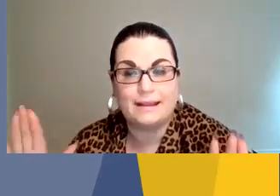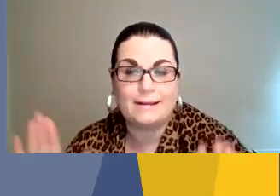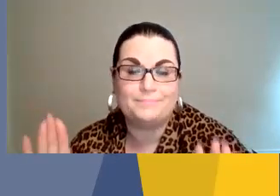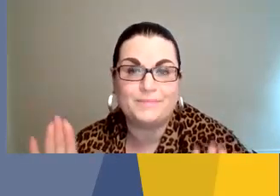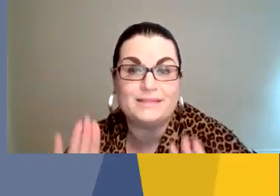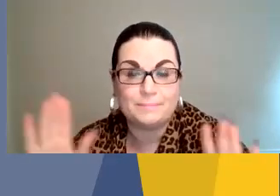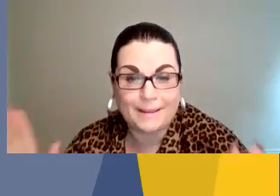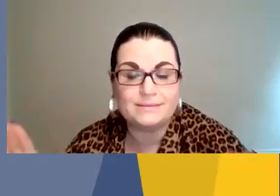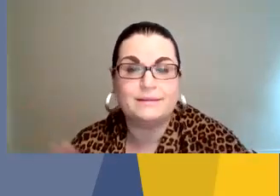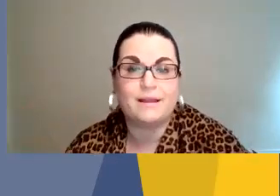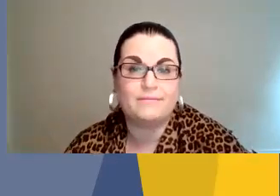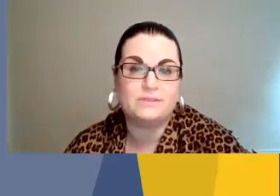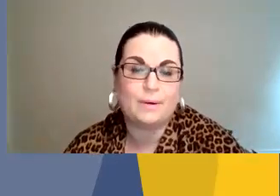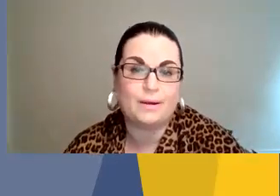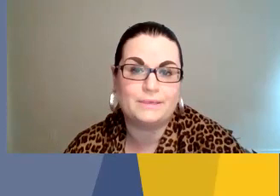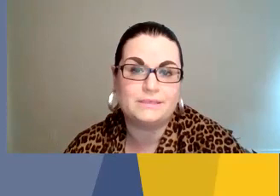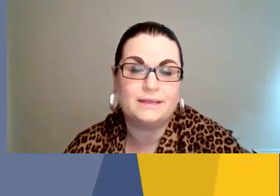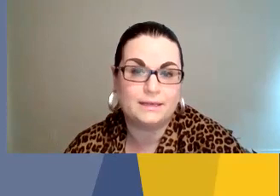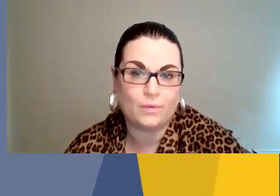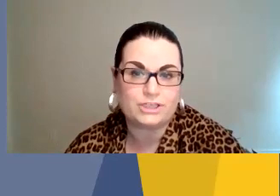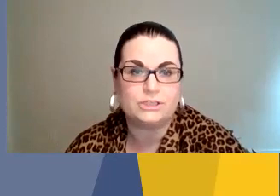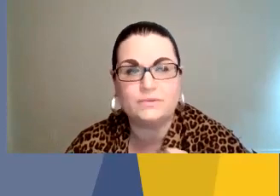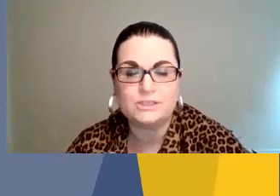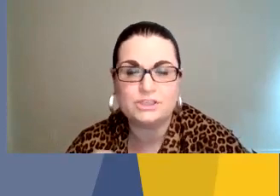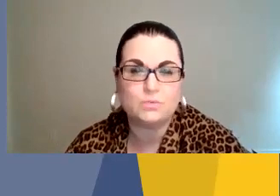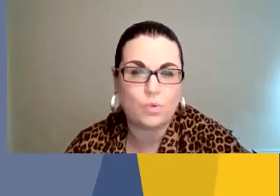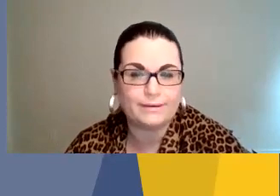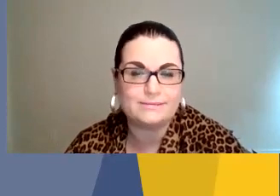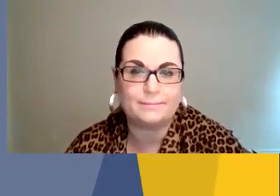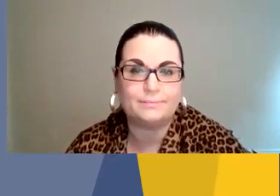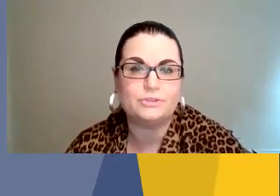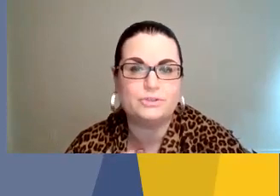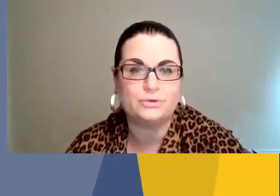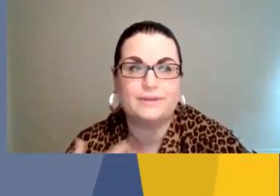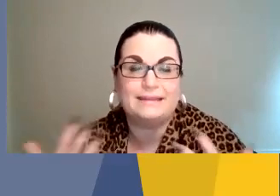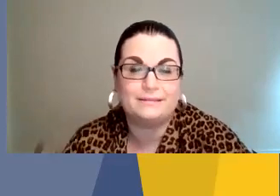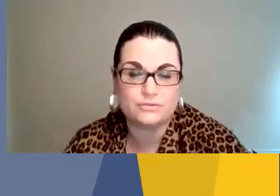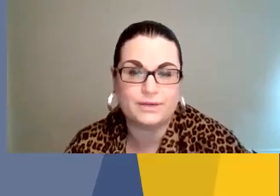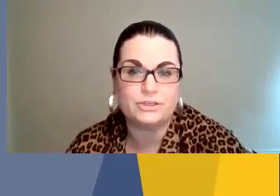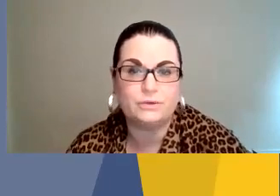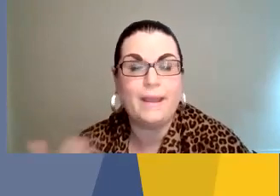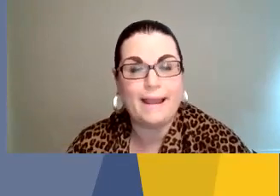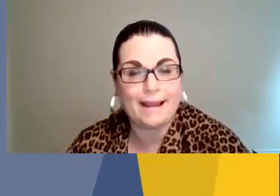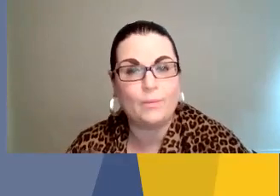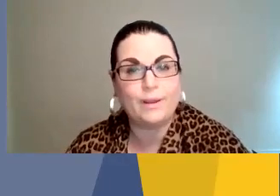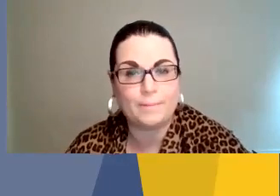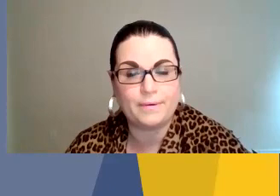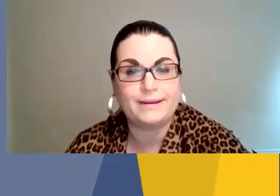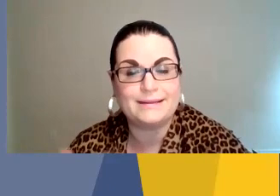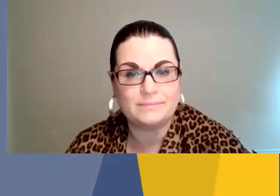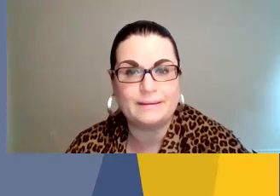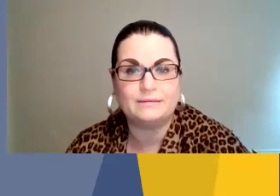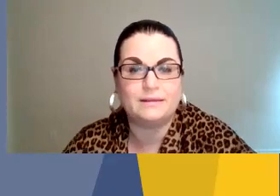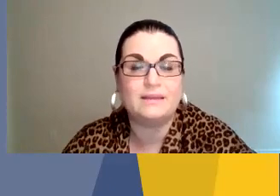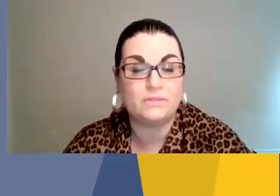done independently of the department in question. So that's just one example to sort of illustrate to you how we